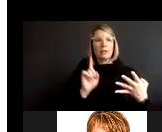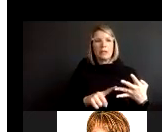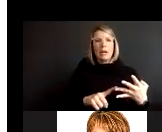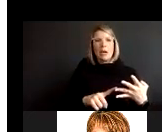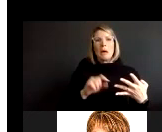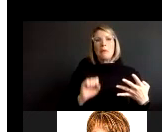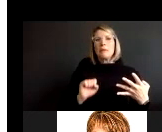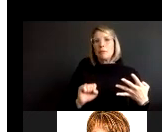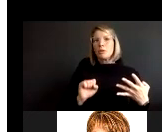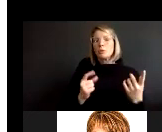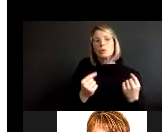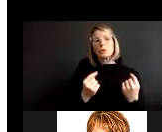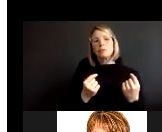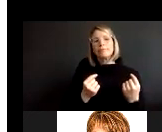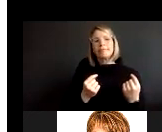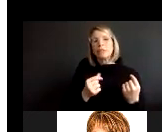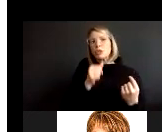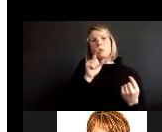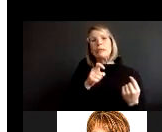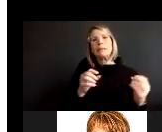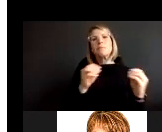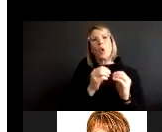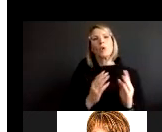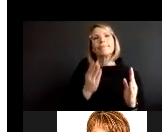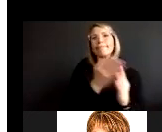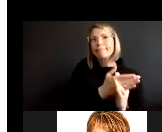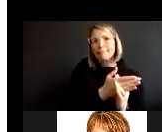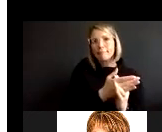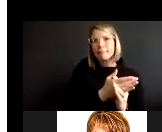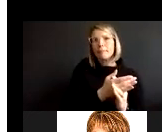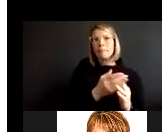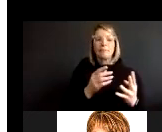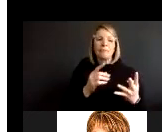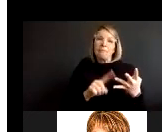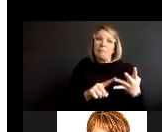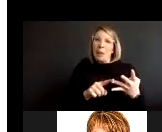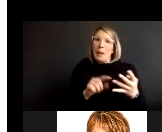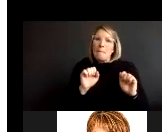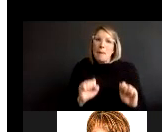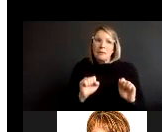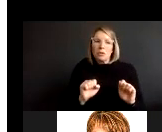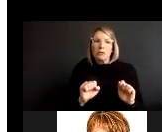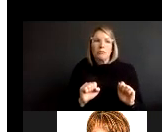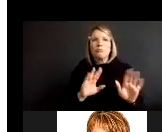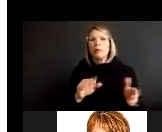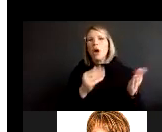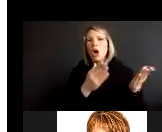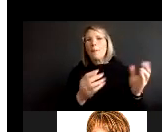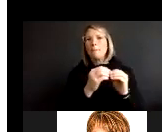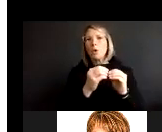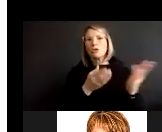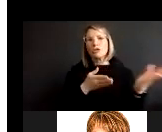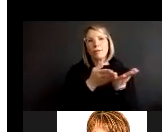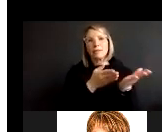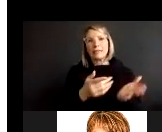allegations were not substantiated. Another outcome could be just the provision of professional or supportive services. And of